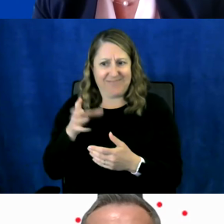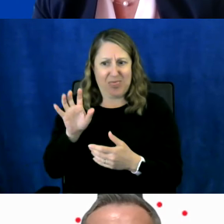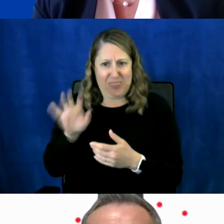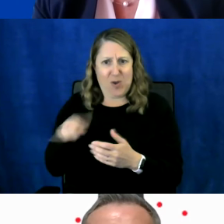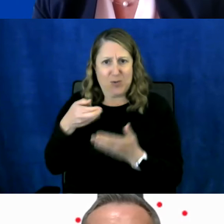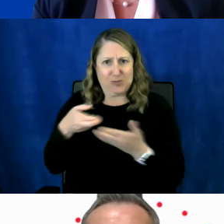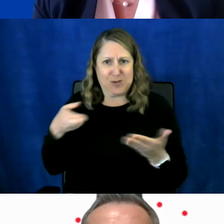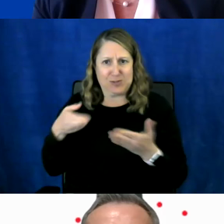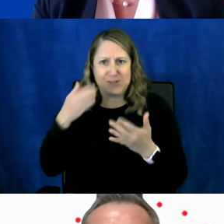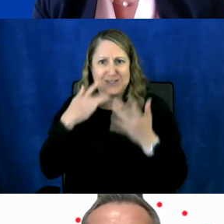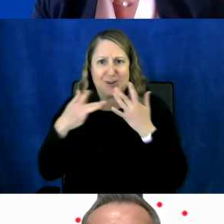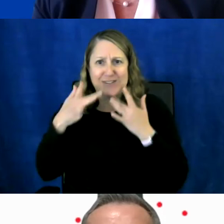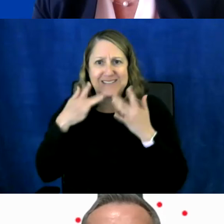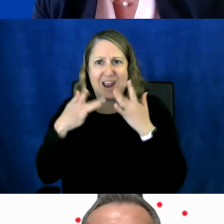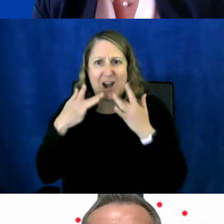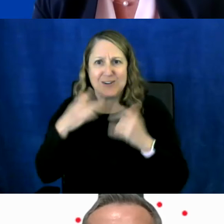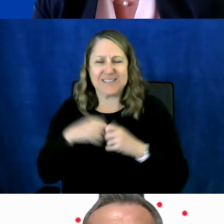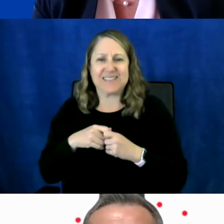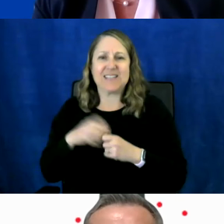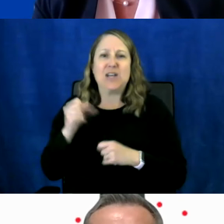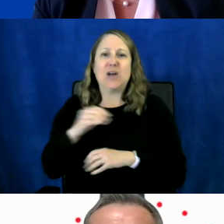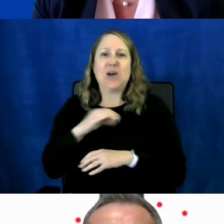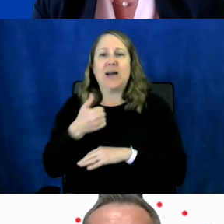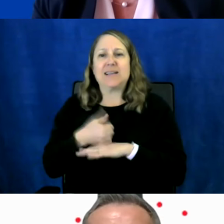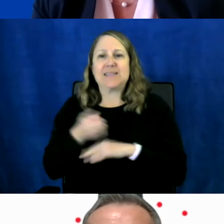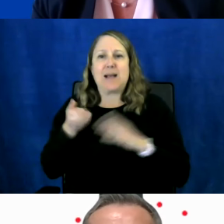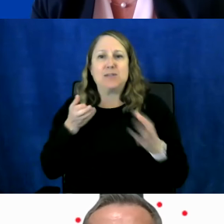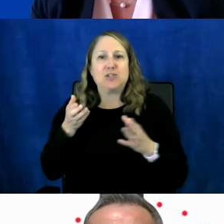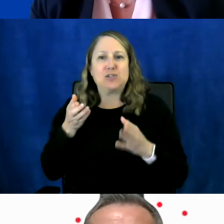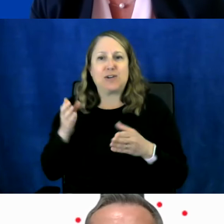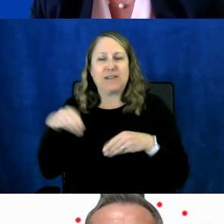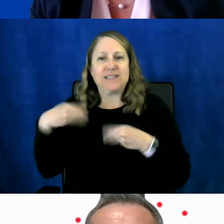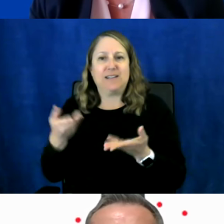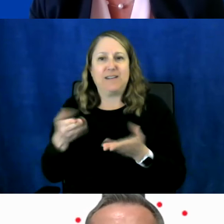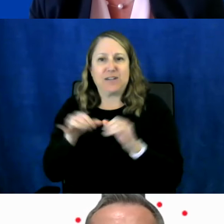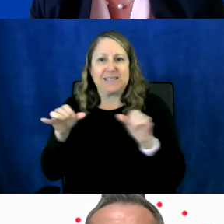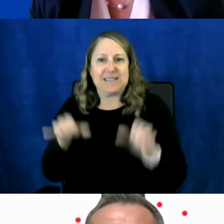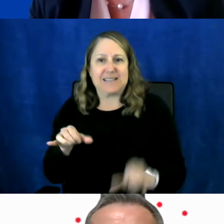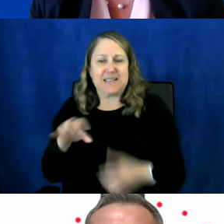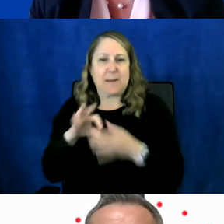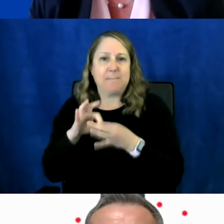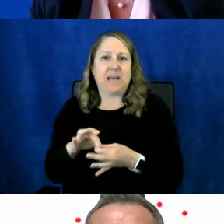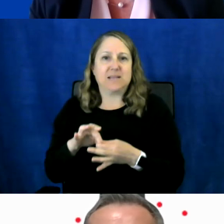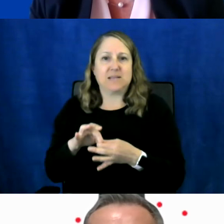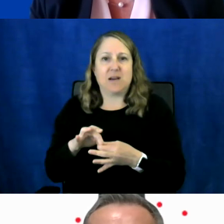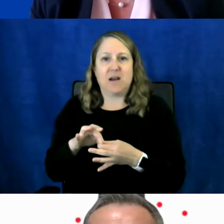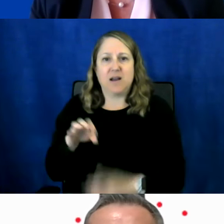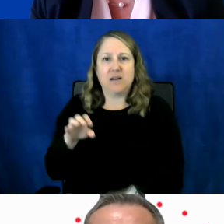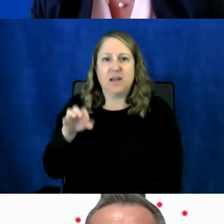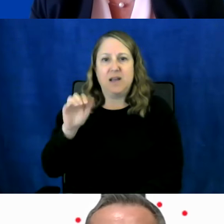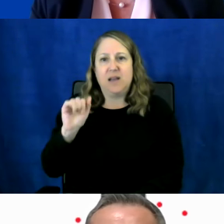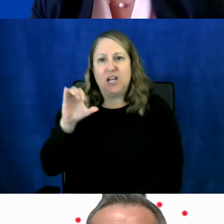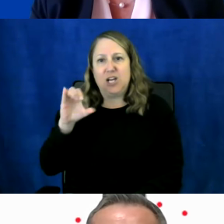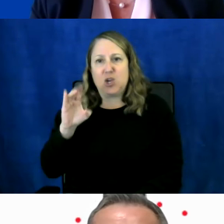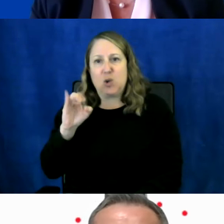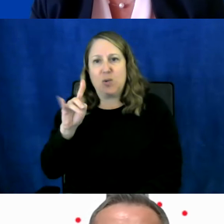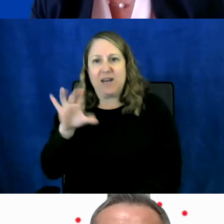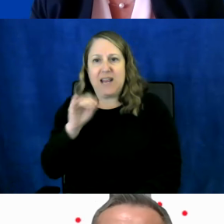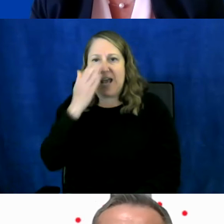just establishing a service delivery system that's based on acuity and a front door or a door